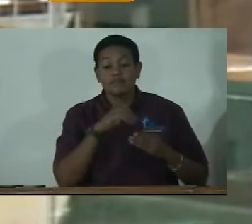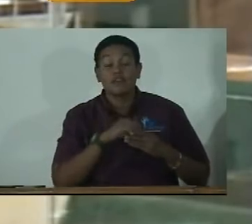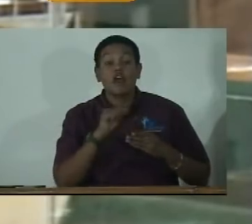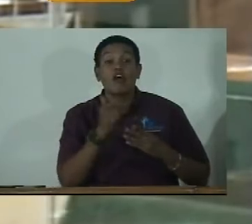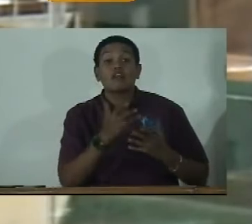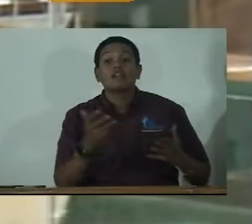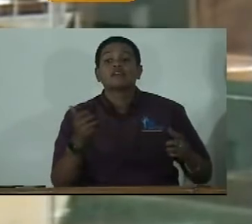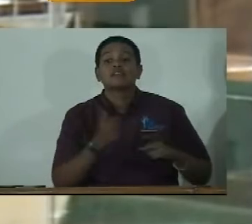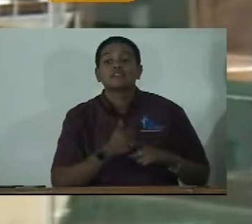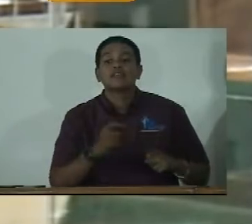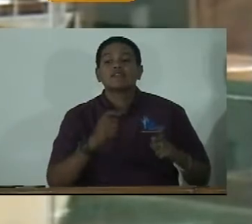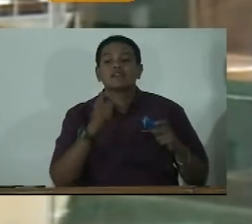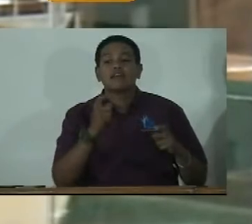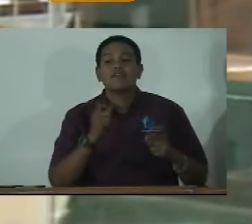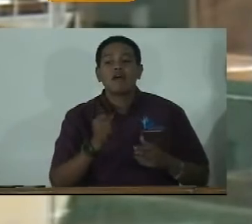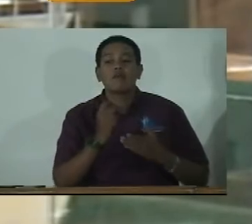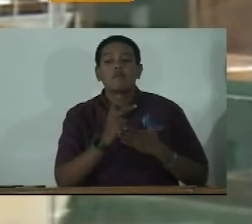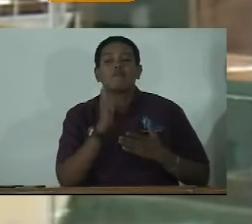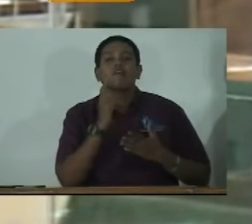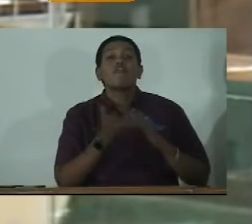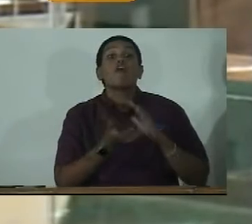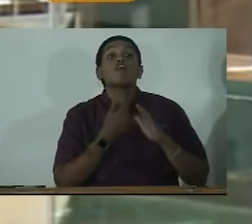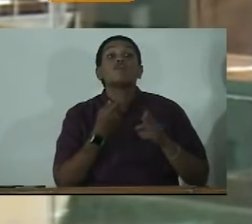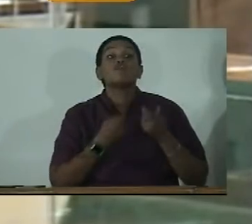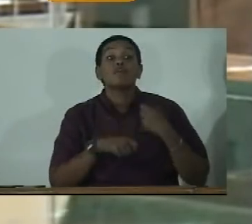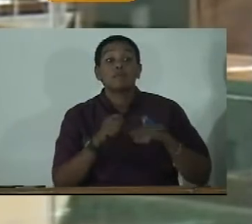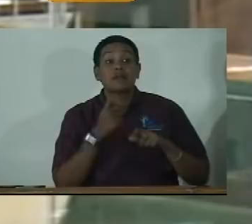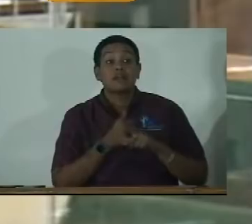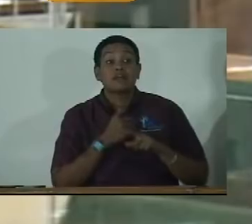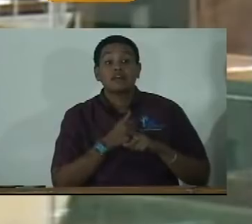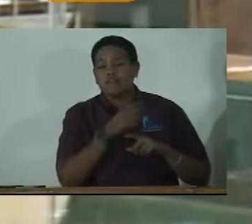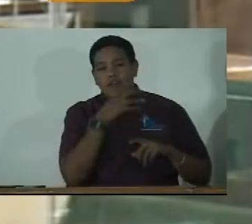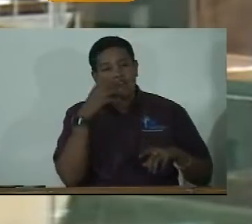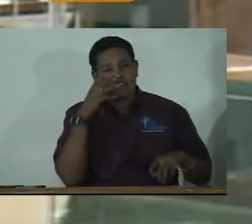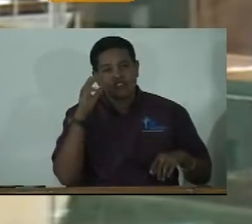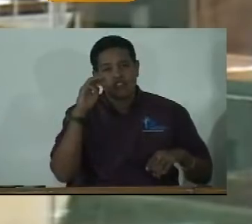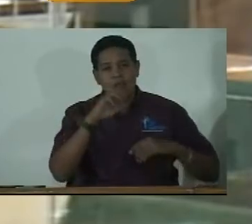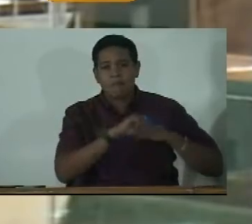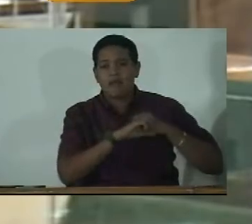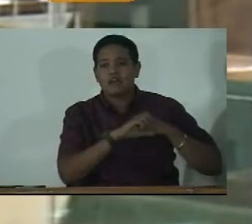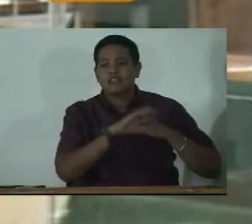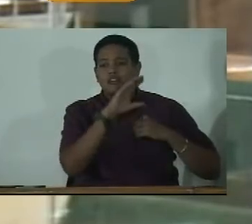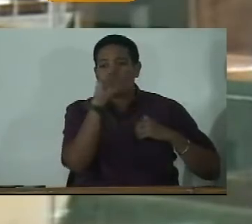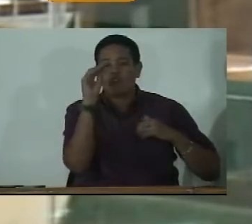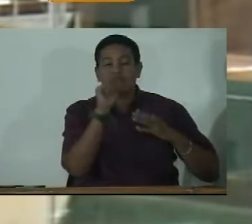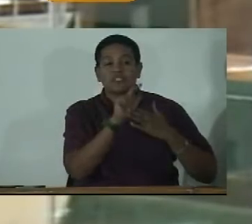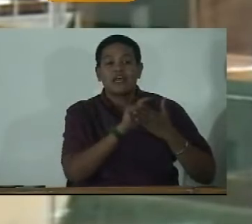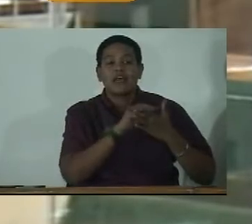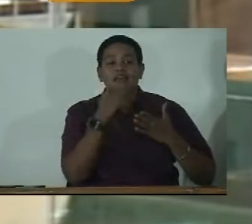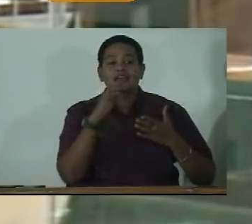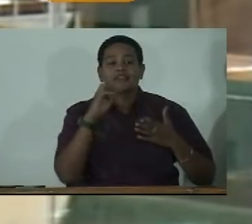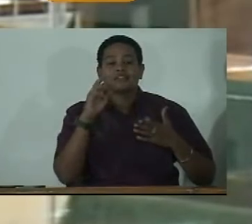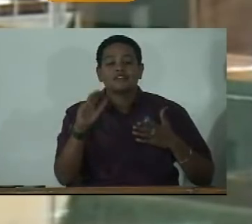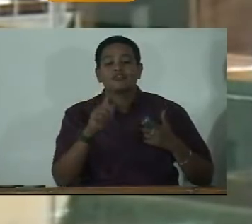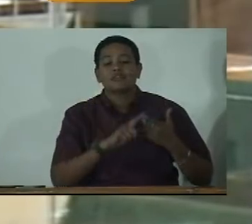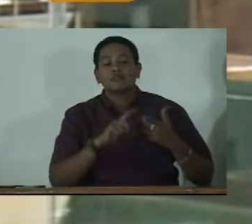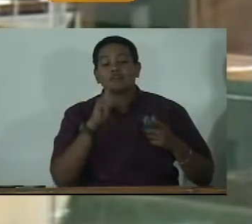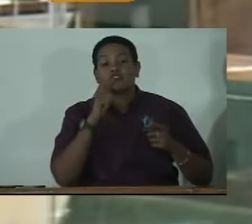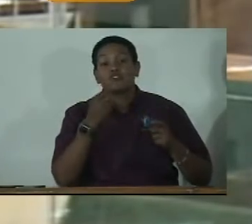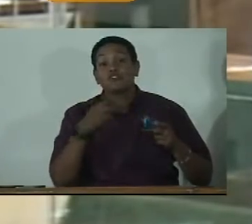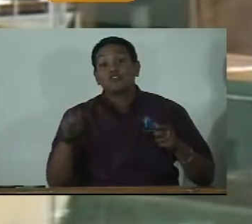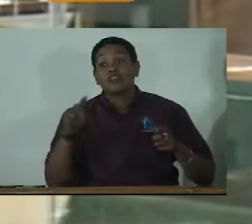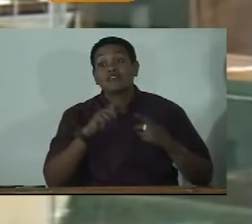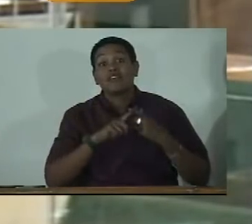granted approval for the repeal of the Agricultural Marketing Corporation Act, 1963, and the transfer of the title and assets